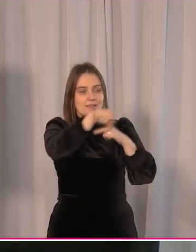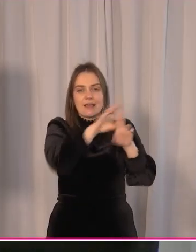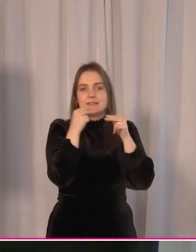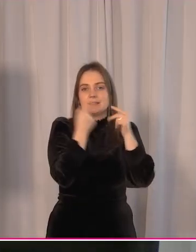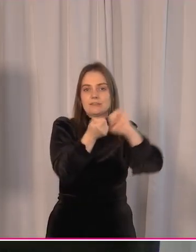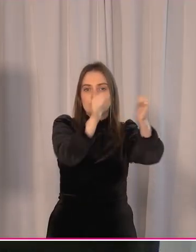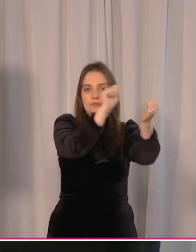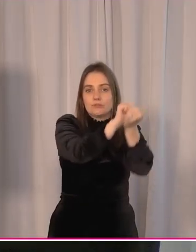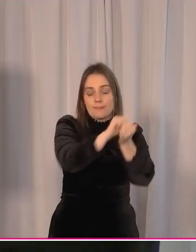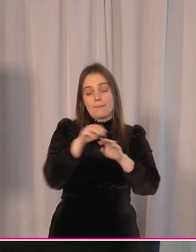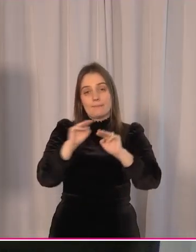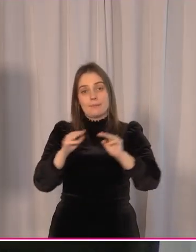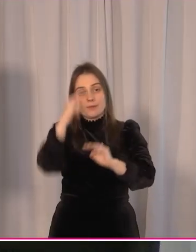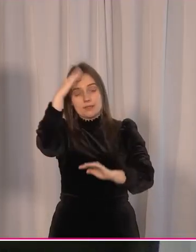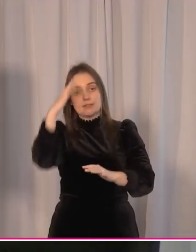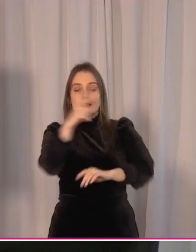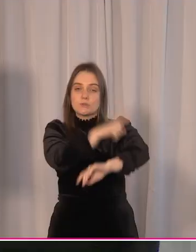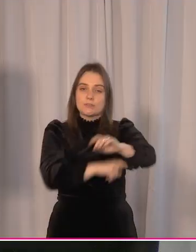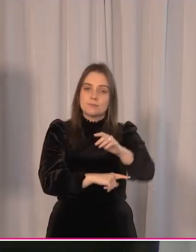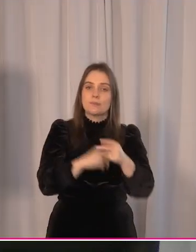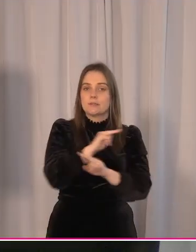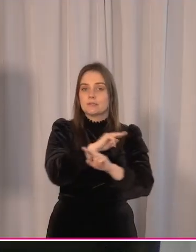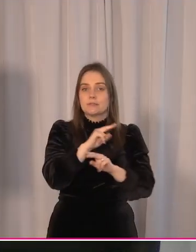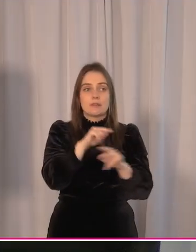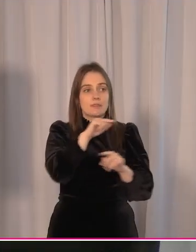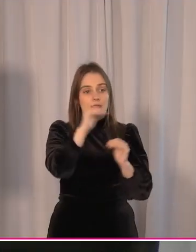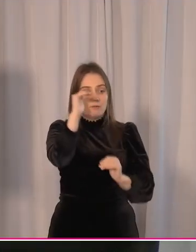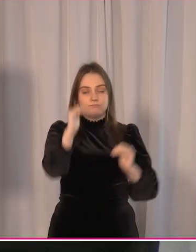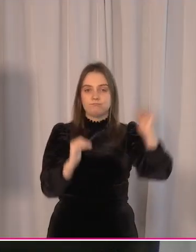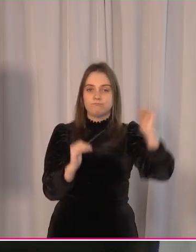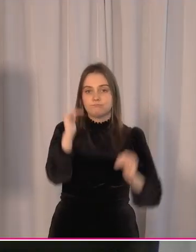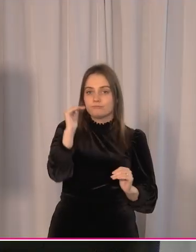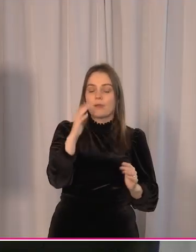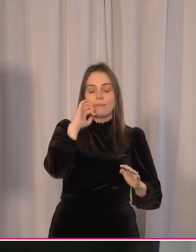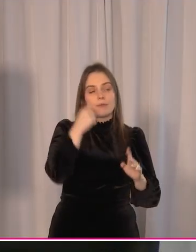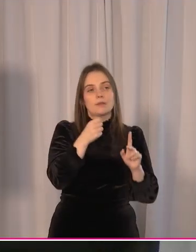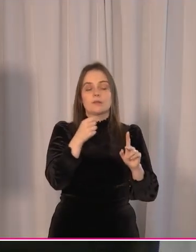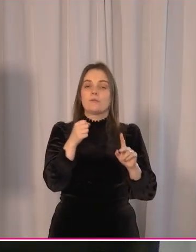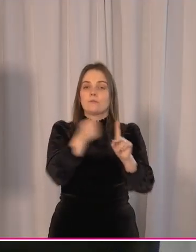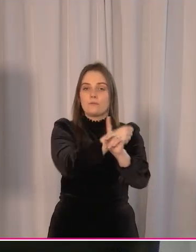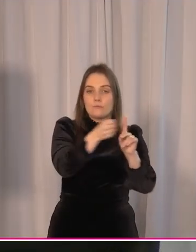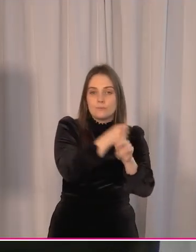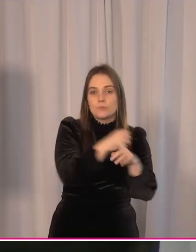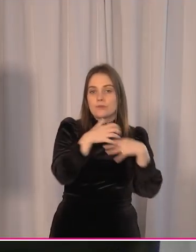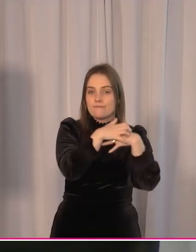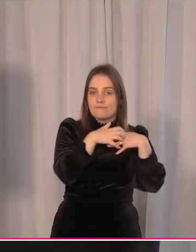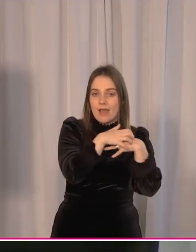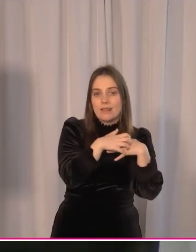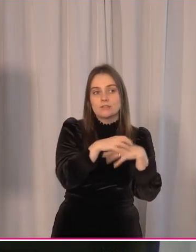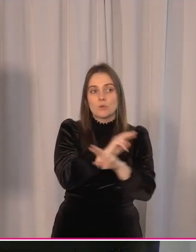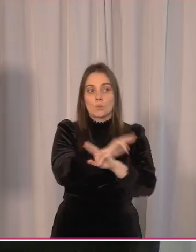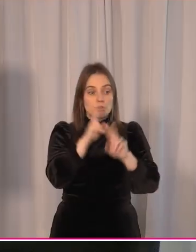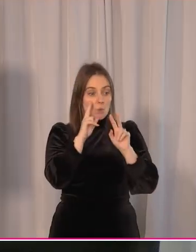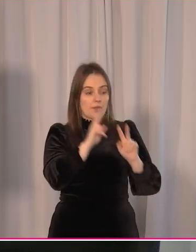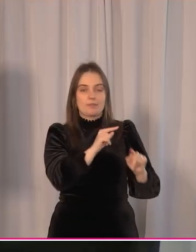with intellectual disabilities are disproportionately impacted by sexual violence and sexual abuse, we say, well, rather than look at